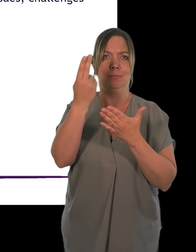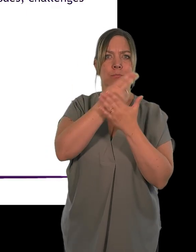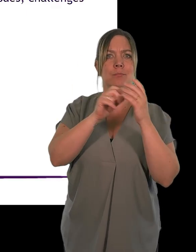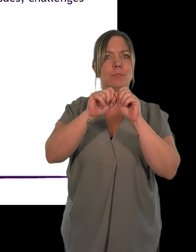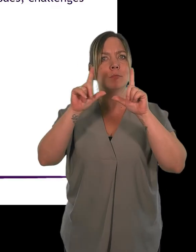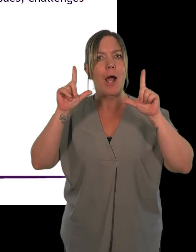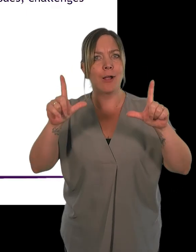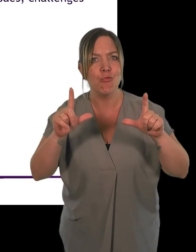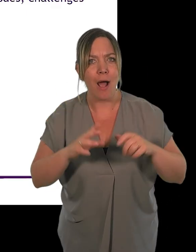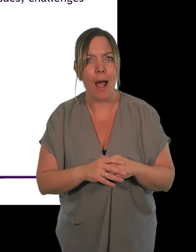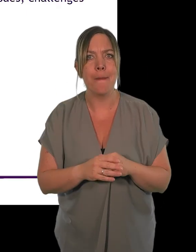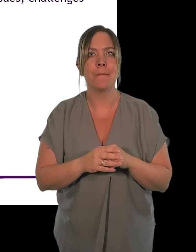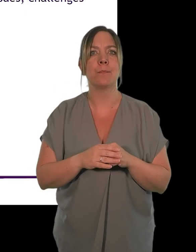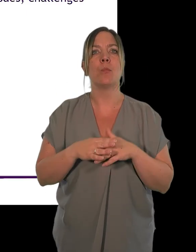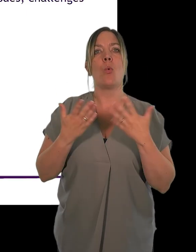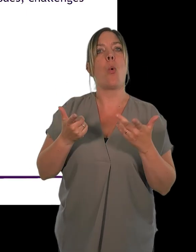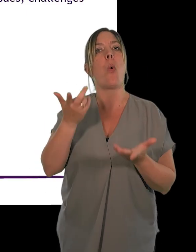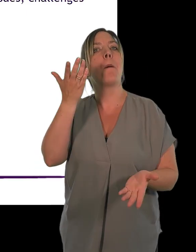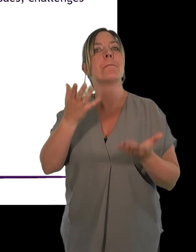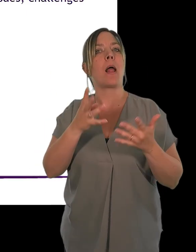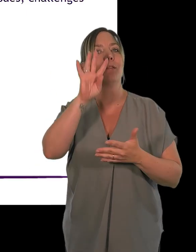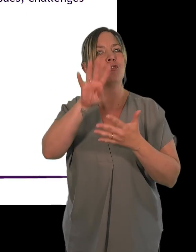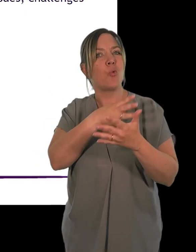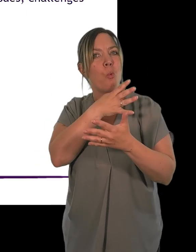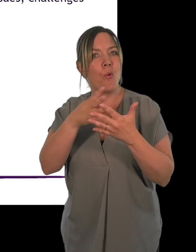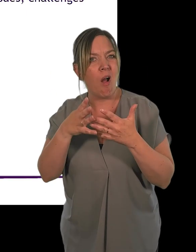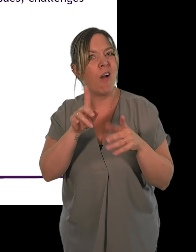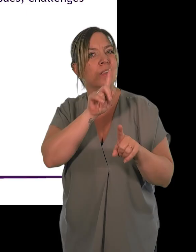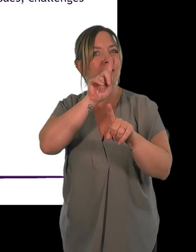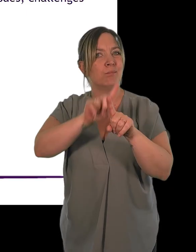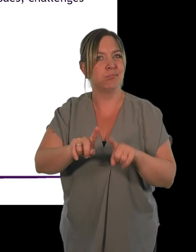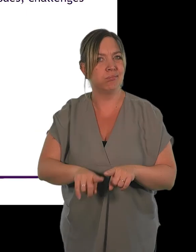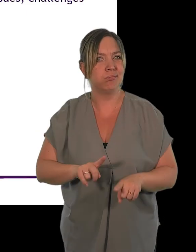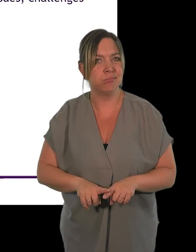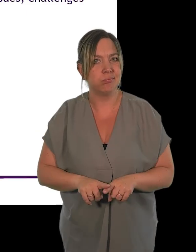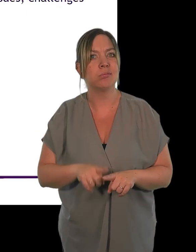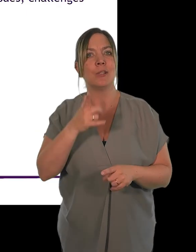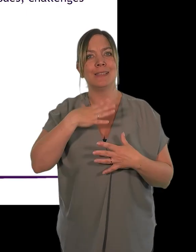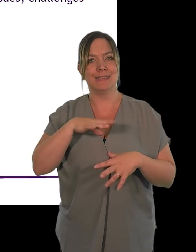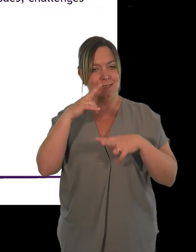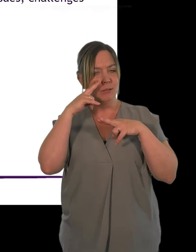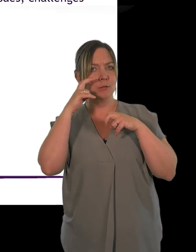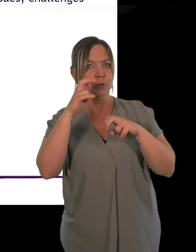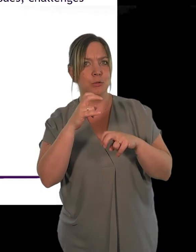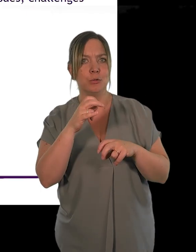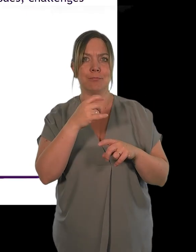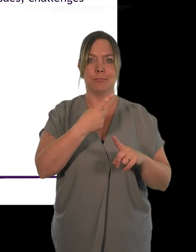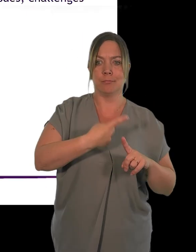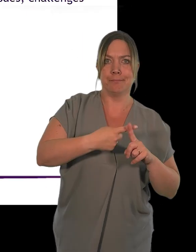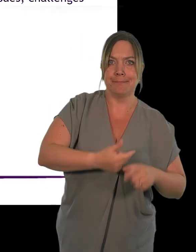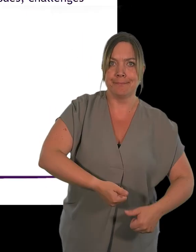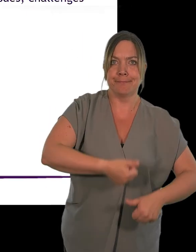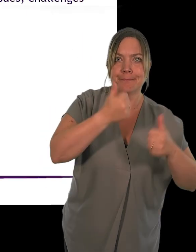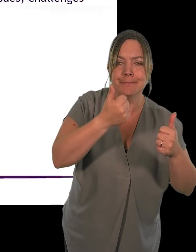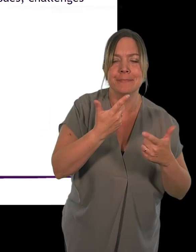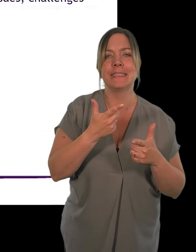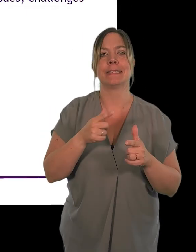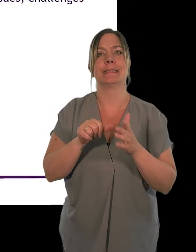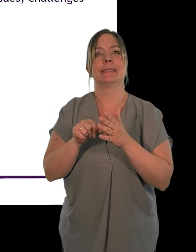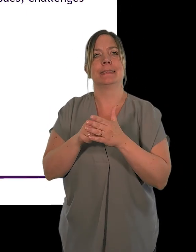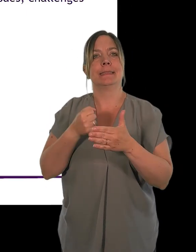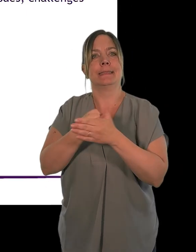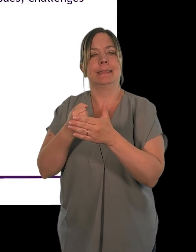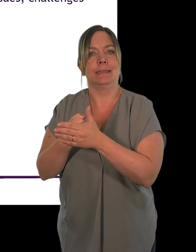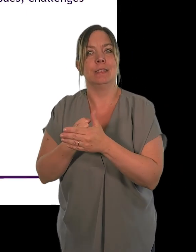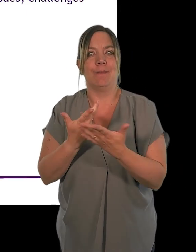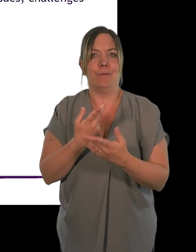Again, consider the strengths and limitations of the tools. So for 1 method that